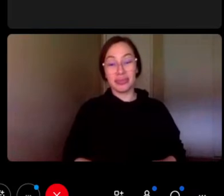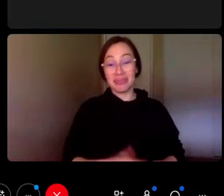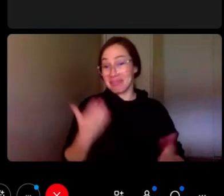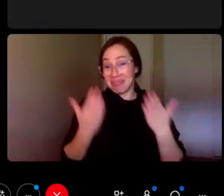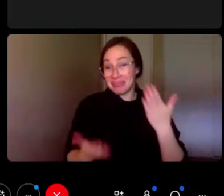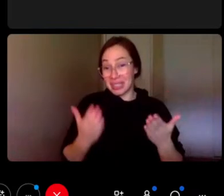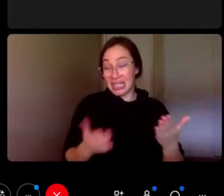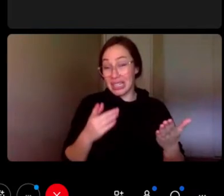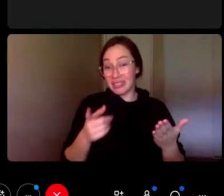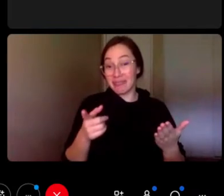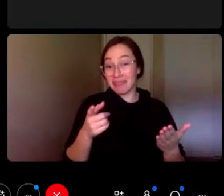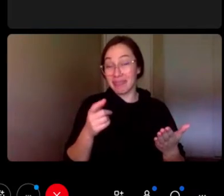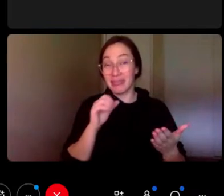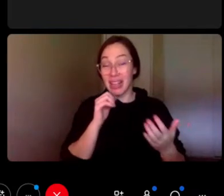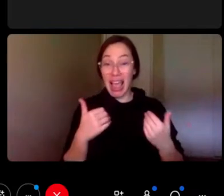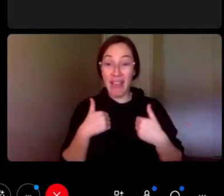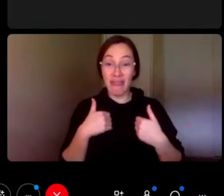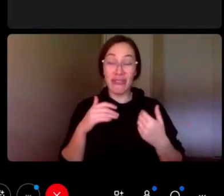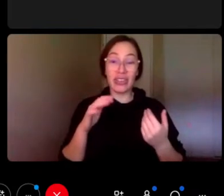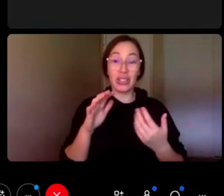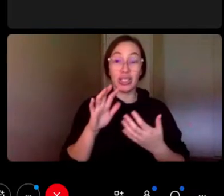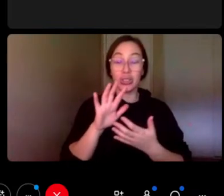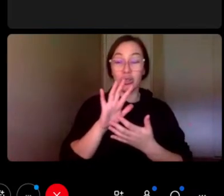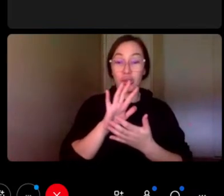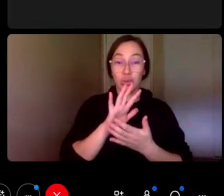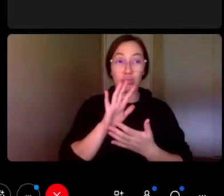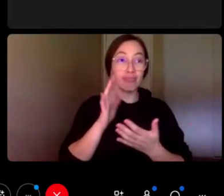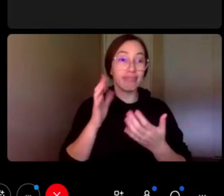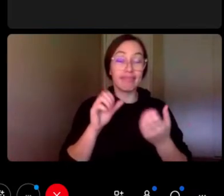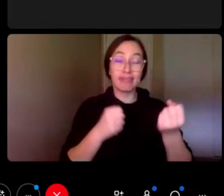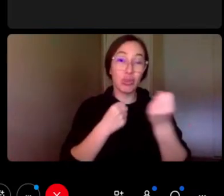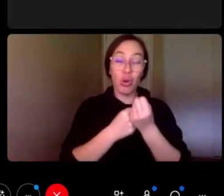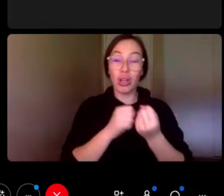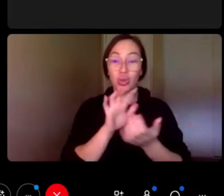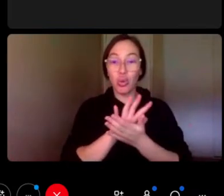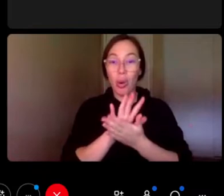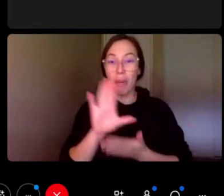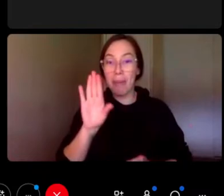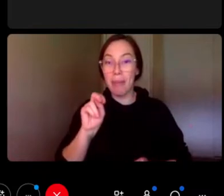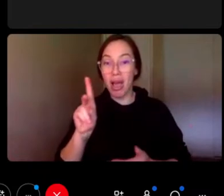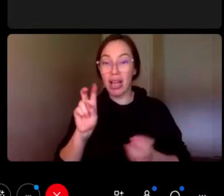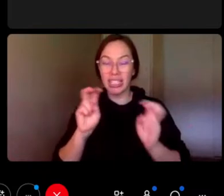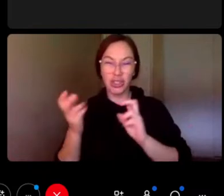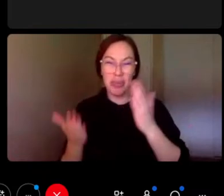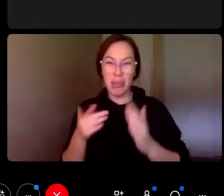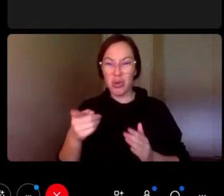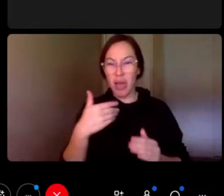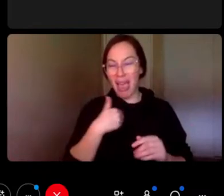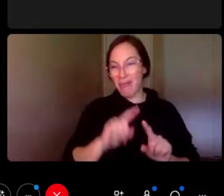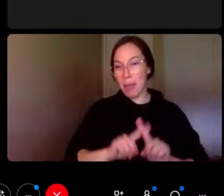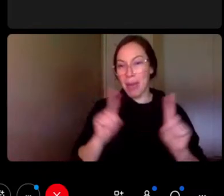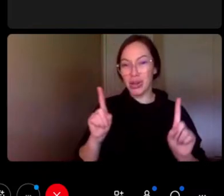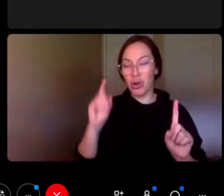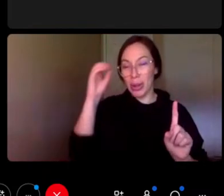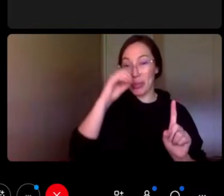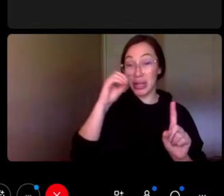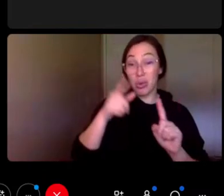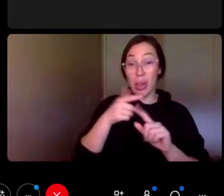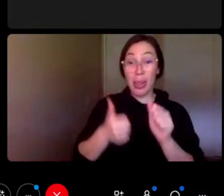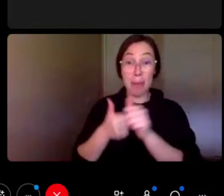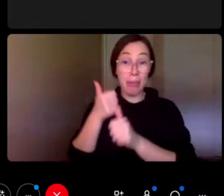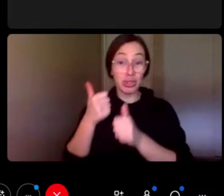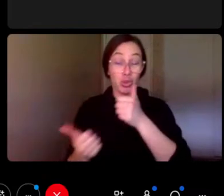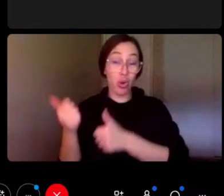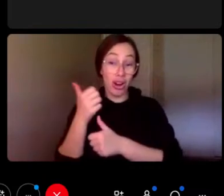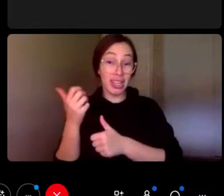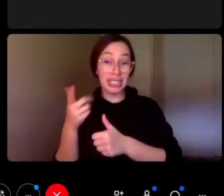great supporter of a school bond issue that's going to go forward. Maybe you had a minority opinion on that. Once the board supermajority says, you know what,